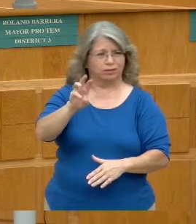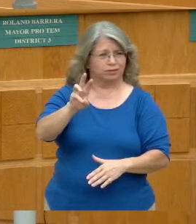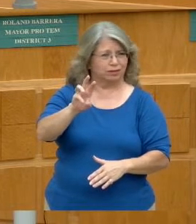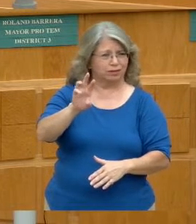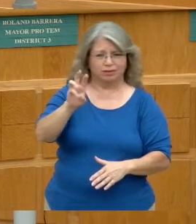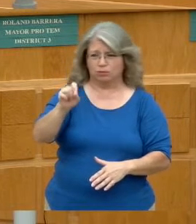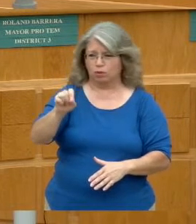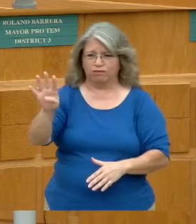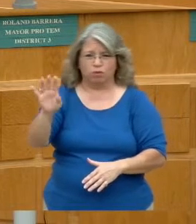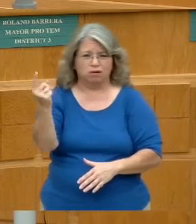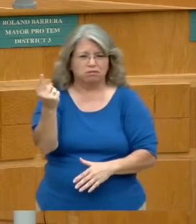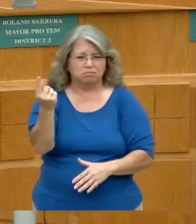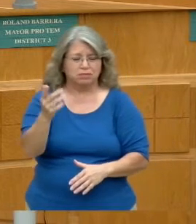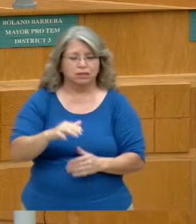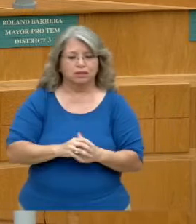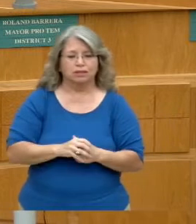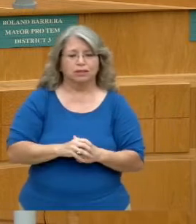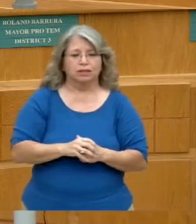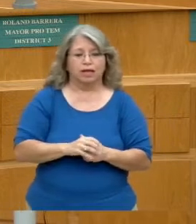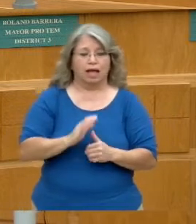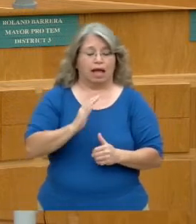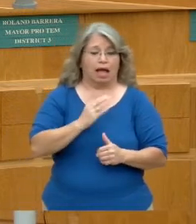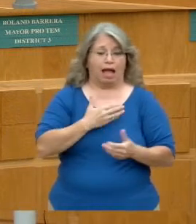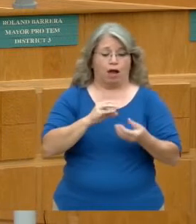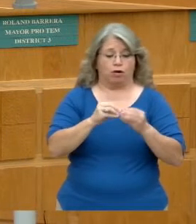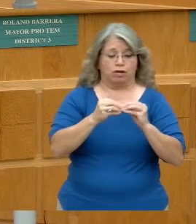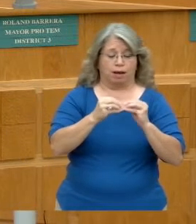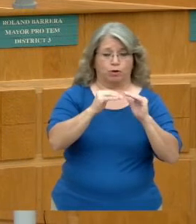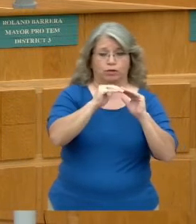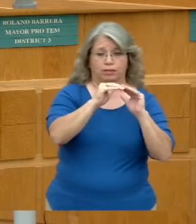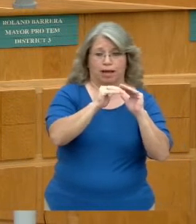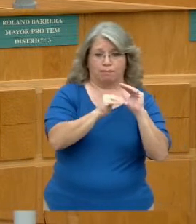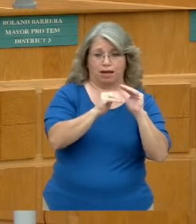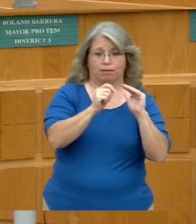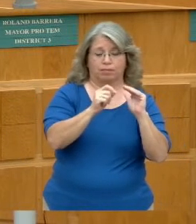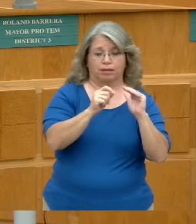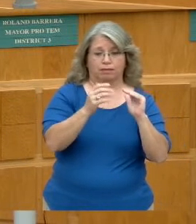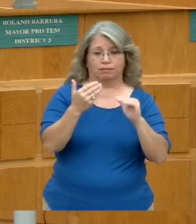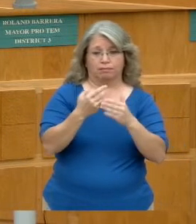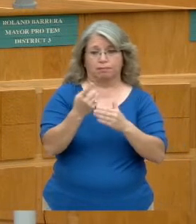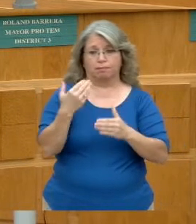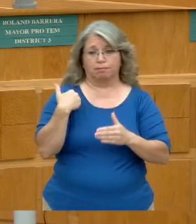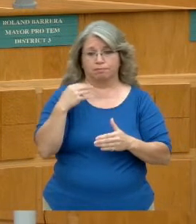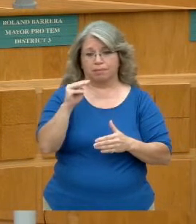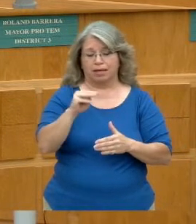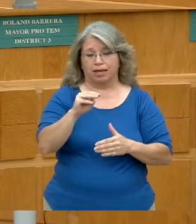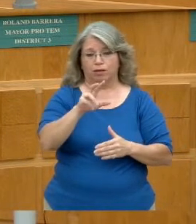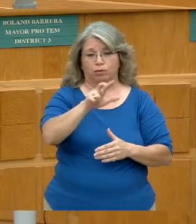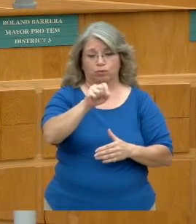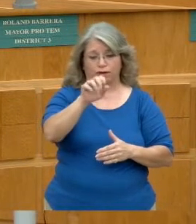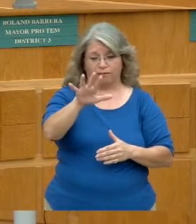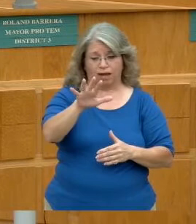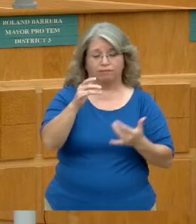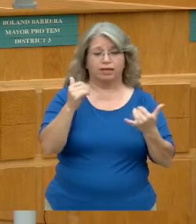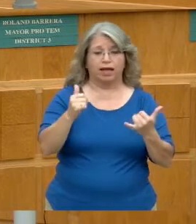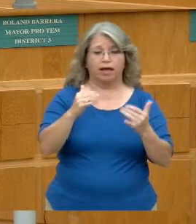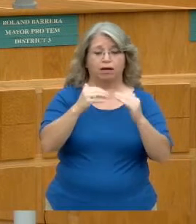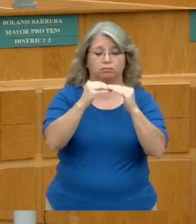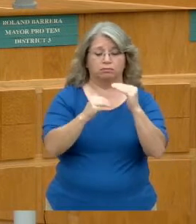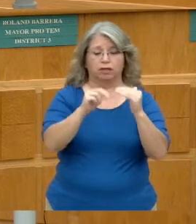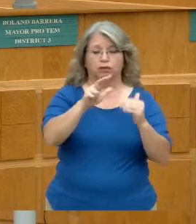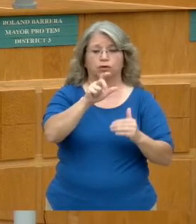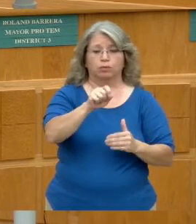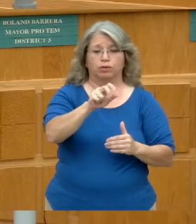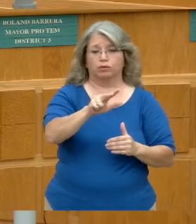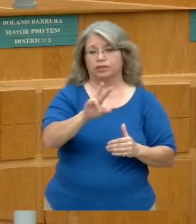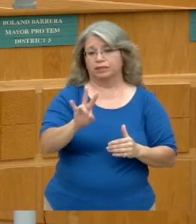that. And this number has actually come down since just Monday. It was 3.5 Monday, it's 3.37 today, but yet we're